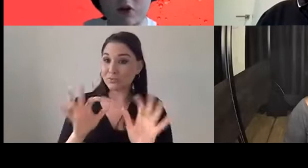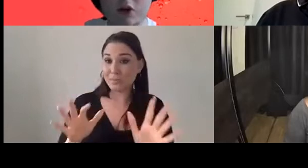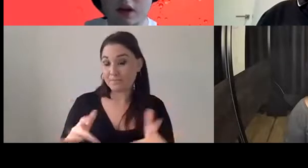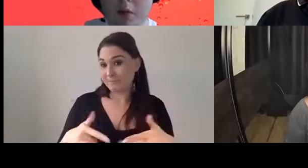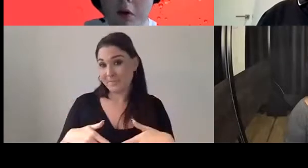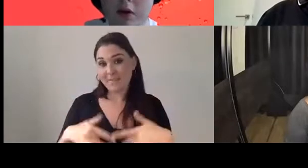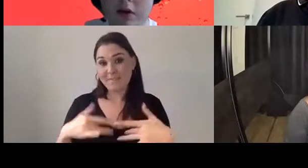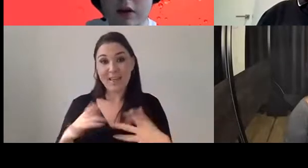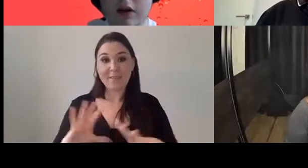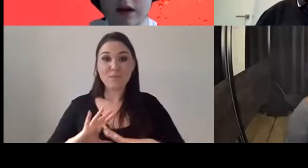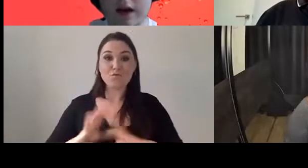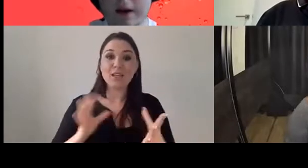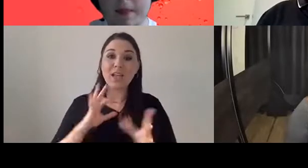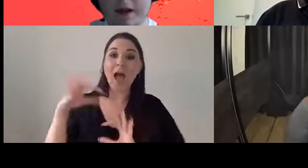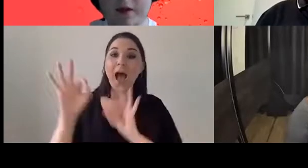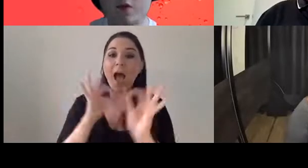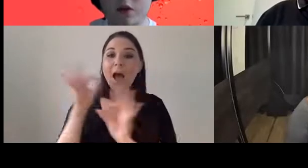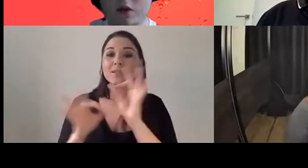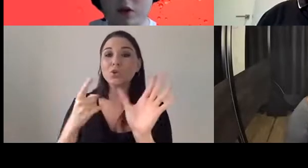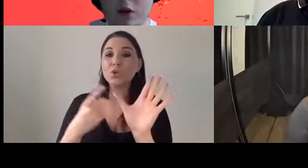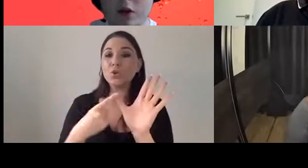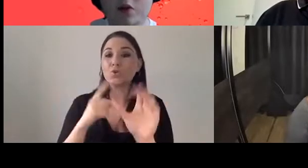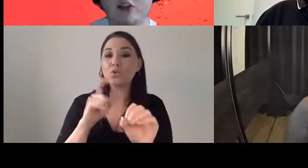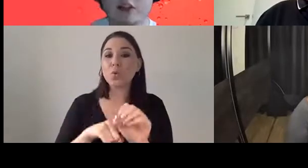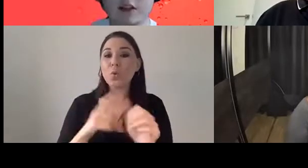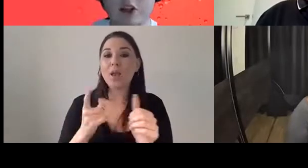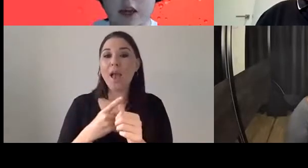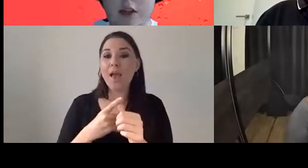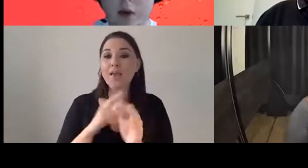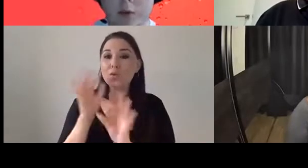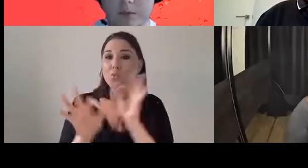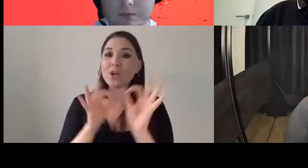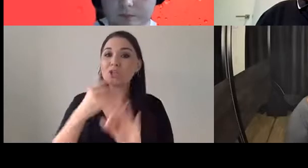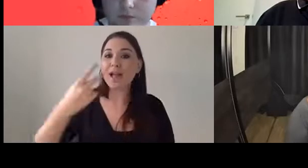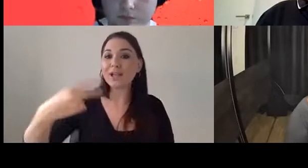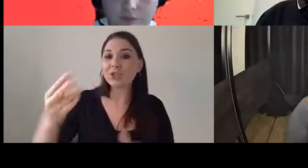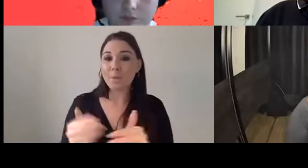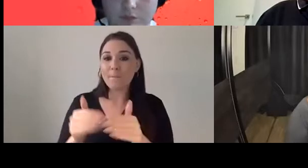ask in our Q&A box, and also you can ask questions in the chat as well.